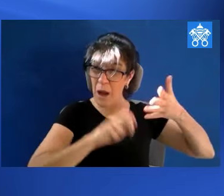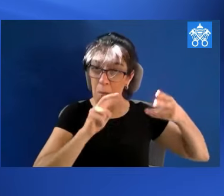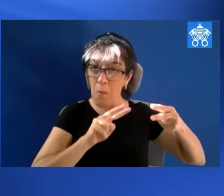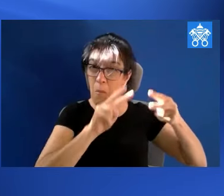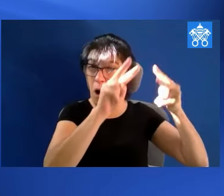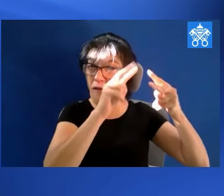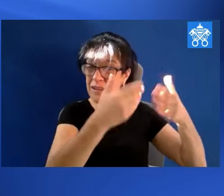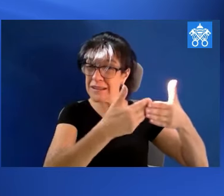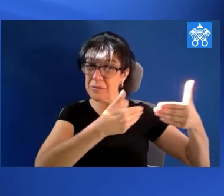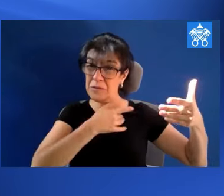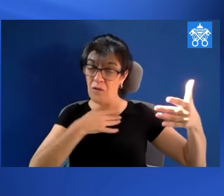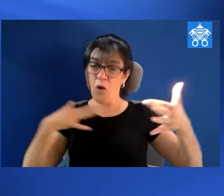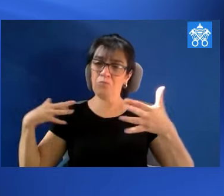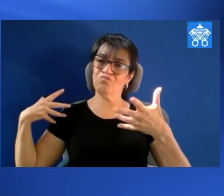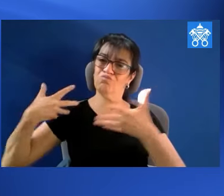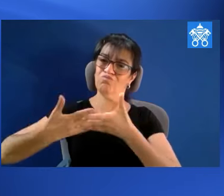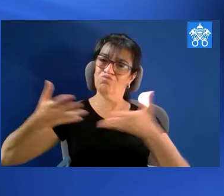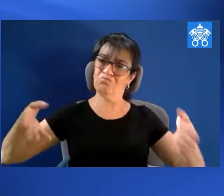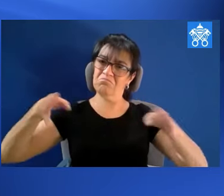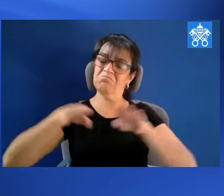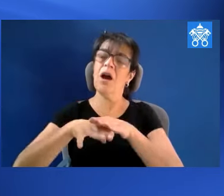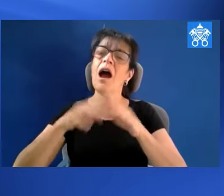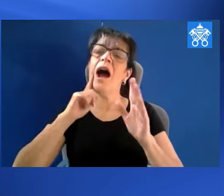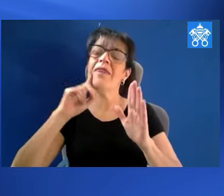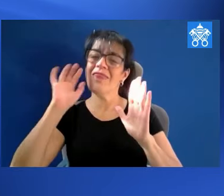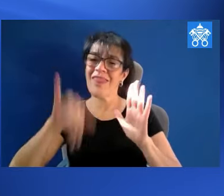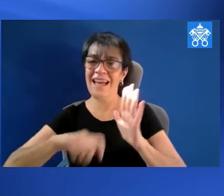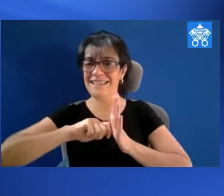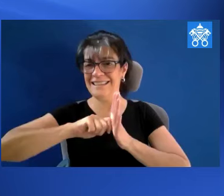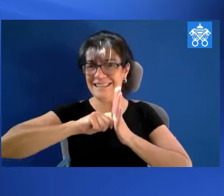hidden mysteries, and offers the true key to reading the entire Bible.